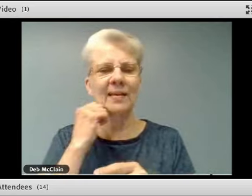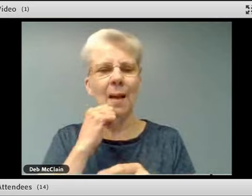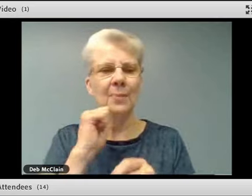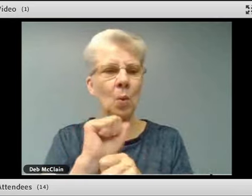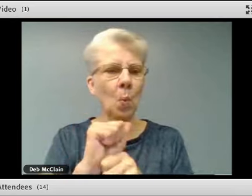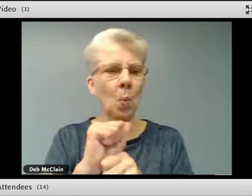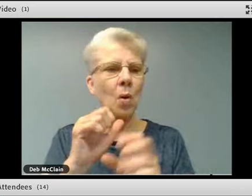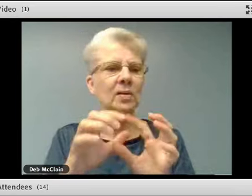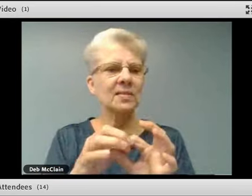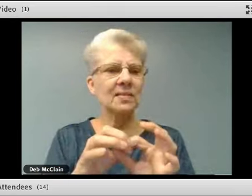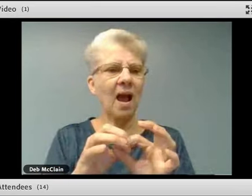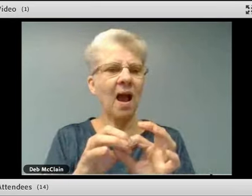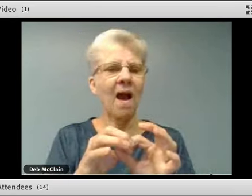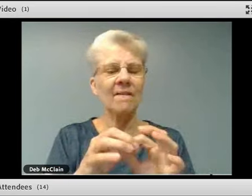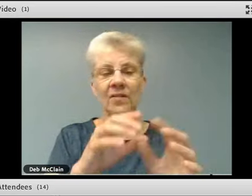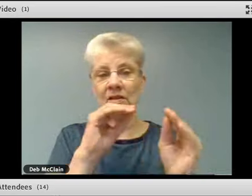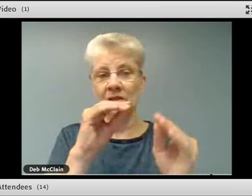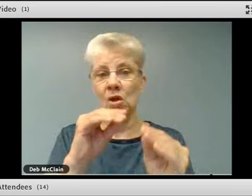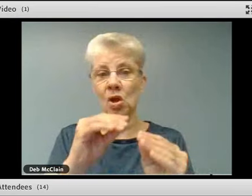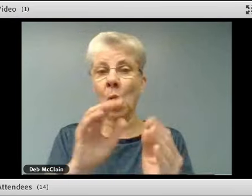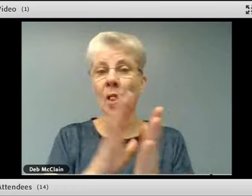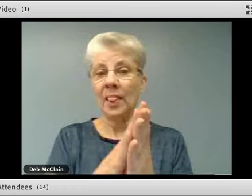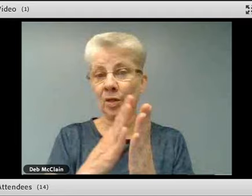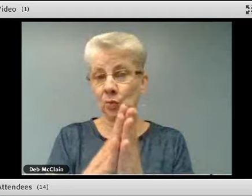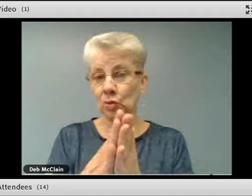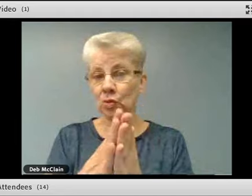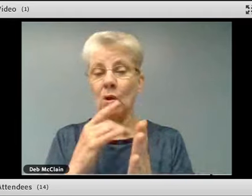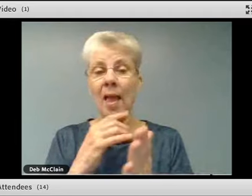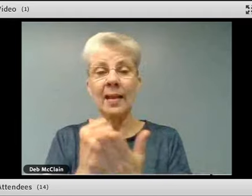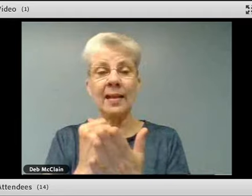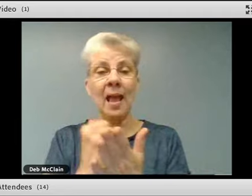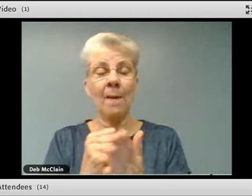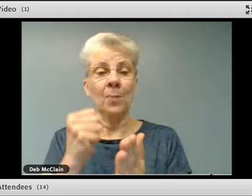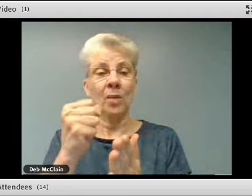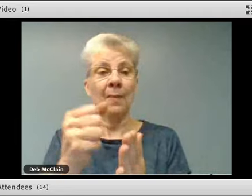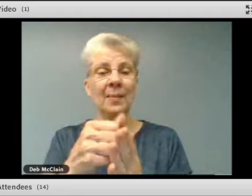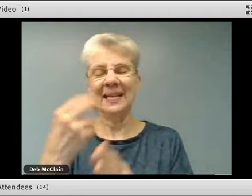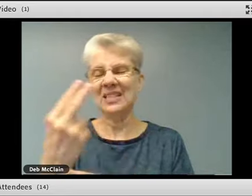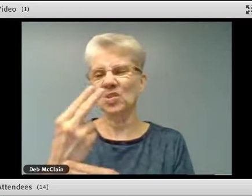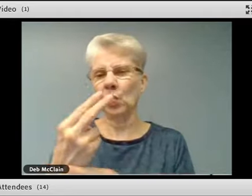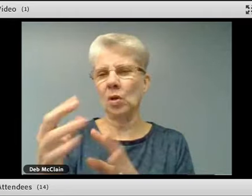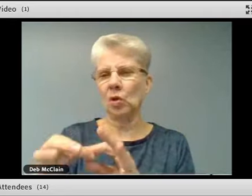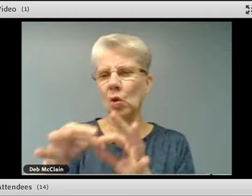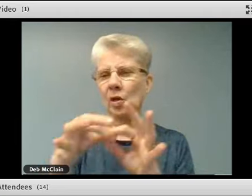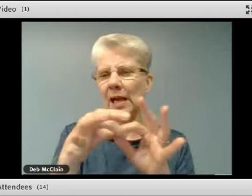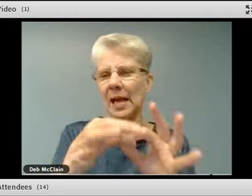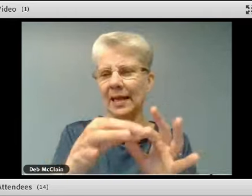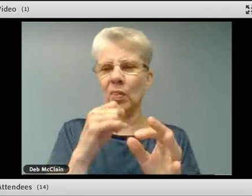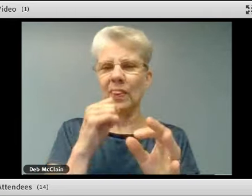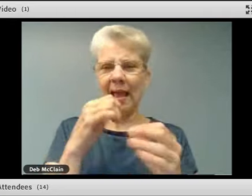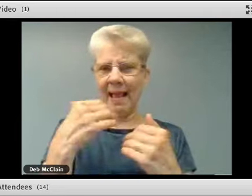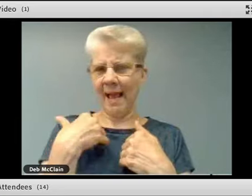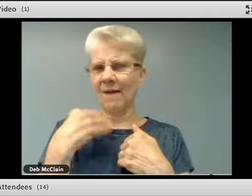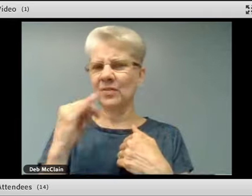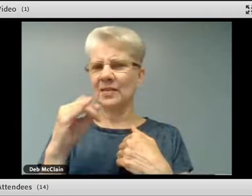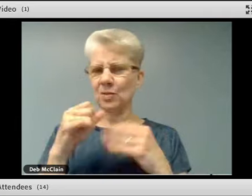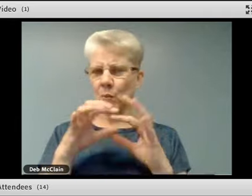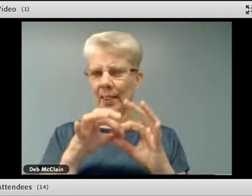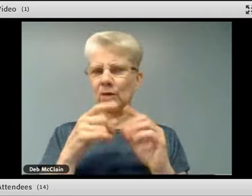commonly taught works of literature, and help place them in a historical context. So they do have sets related